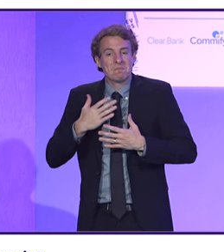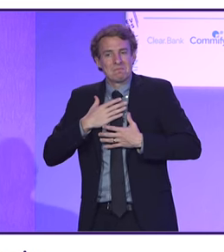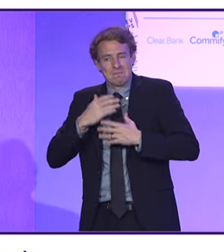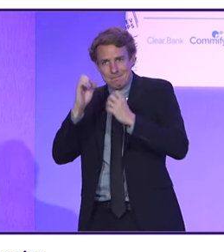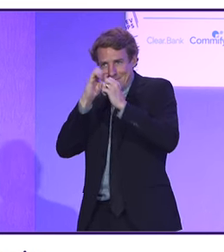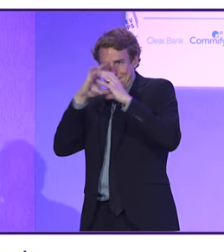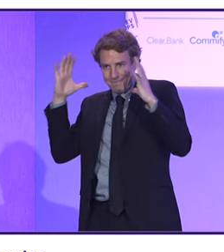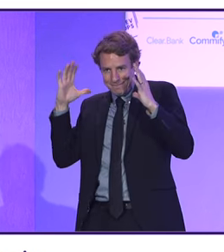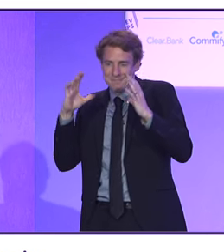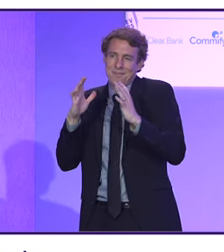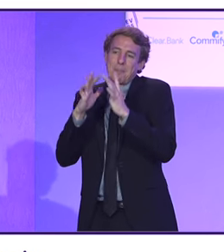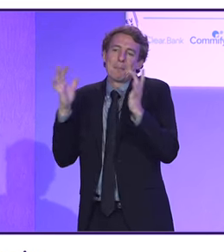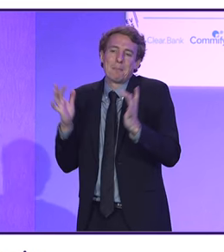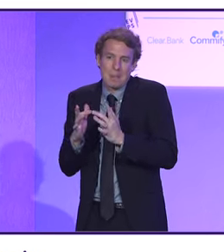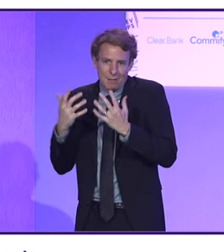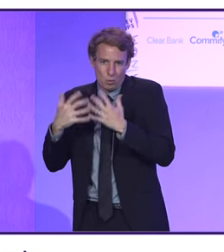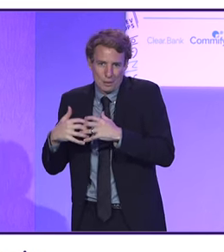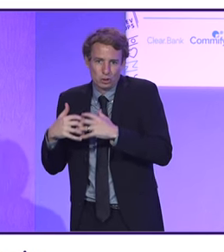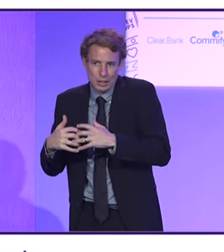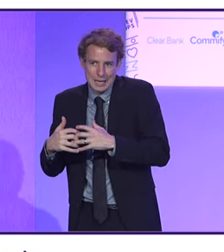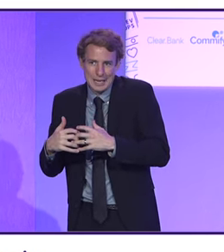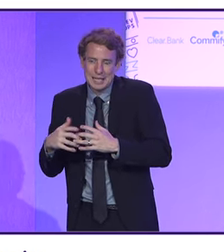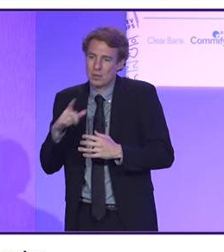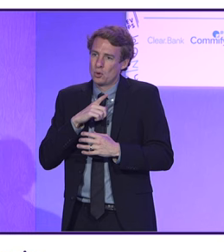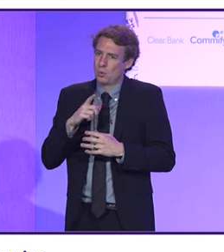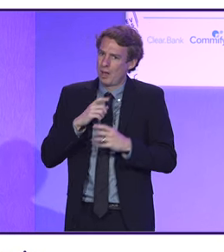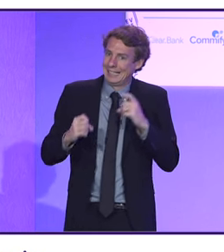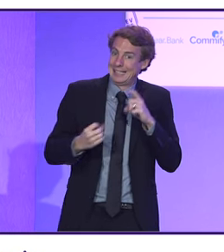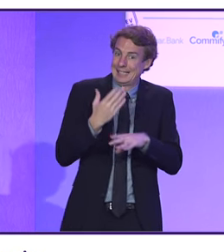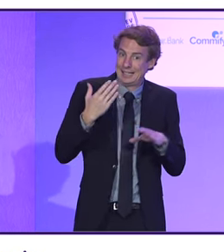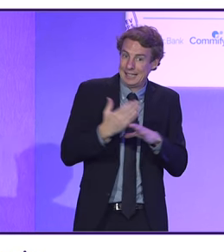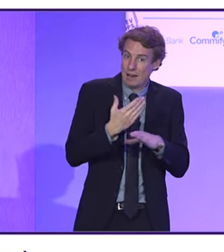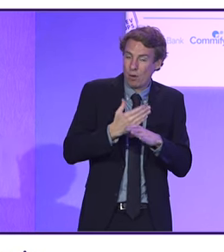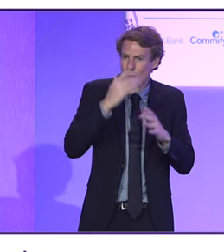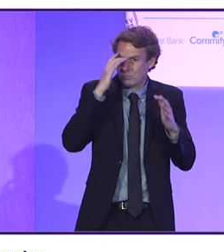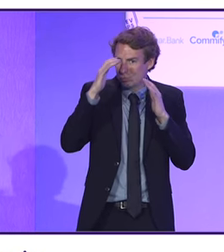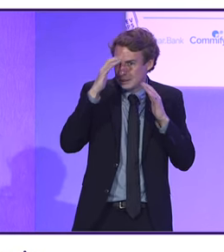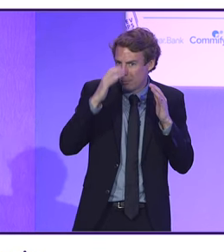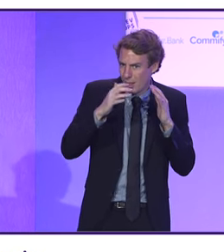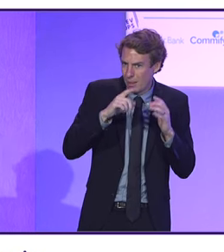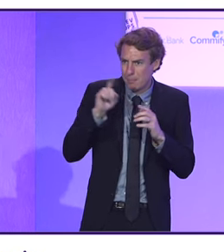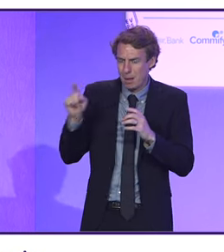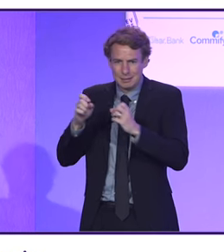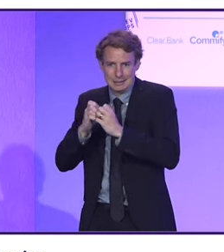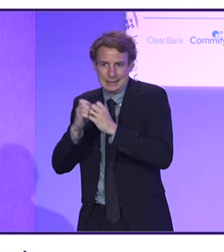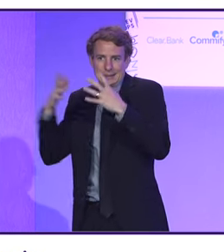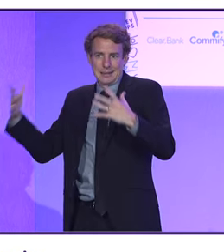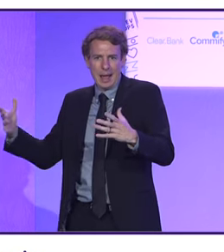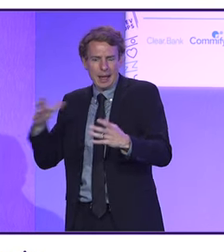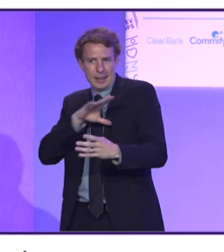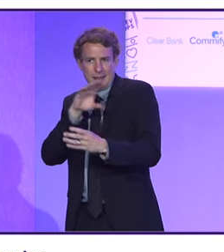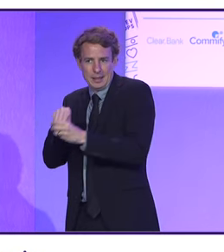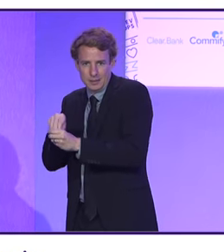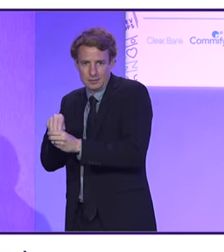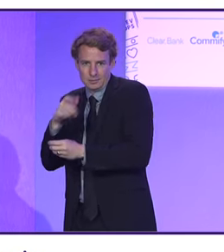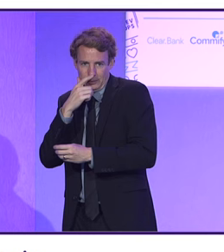engineering brings DevOps principles at scale. So we return, what are DevOps principles? There's lots of versions